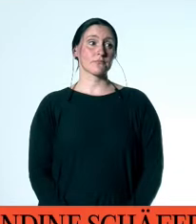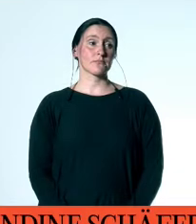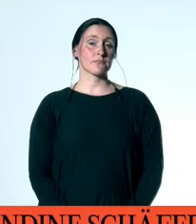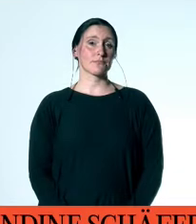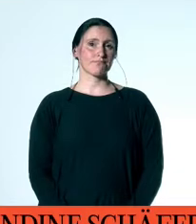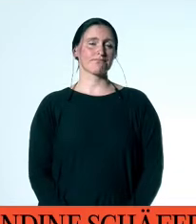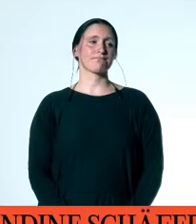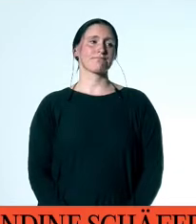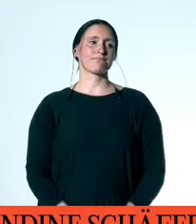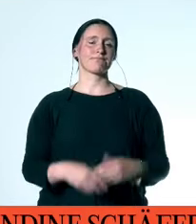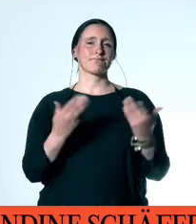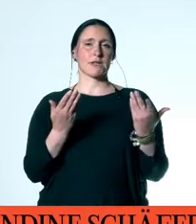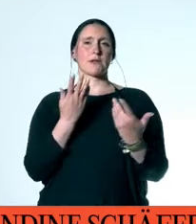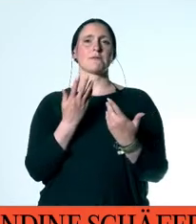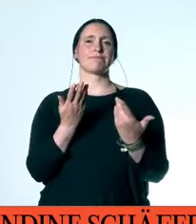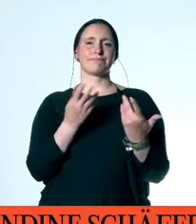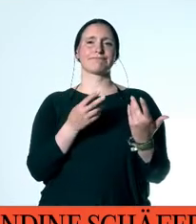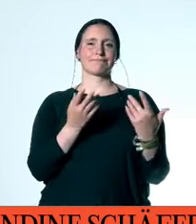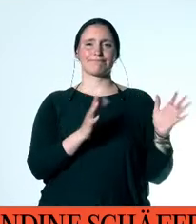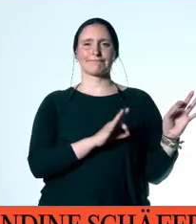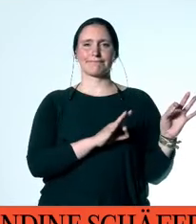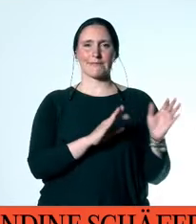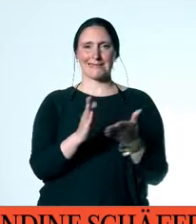Hello. Hello, everyone.